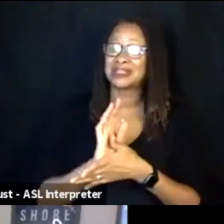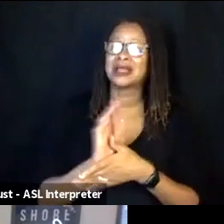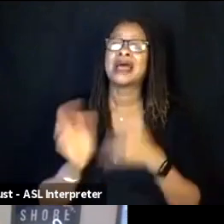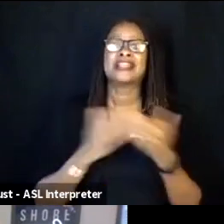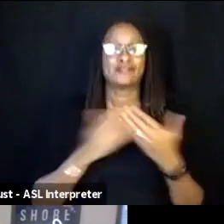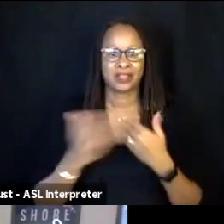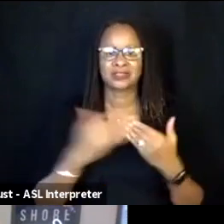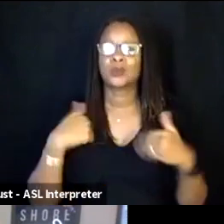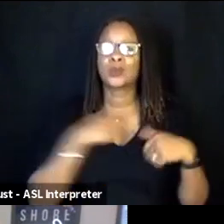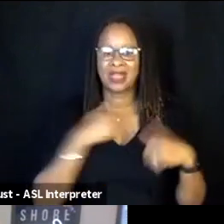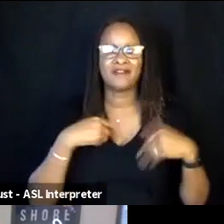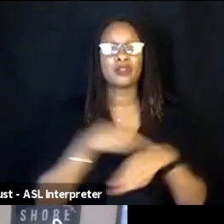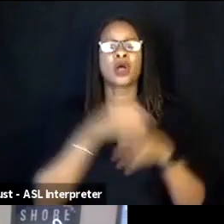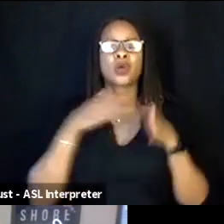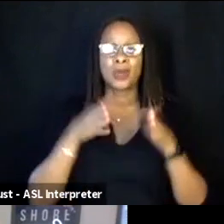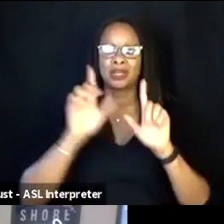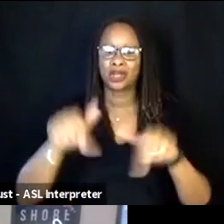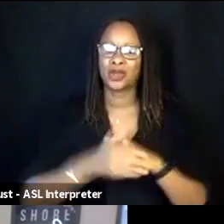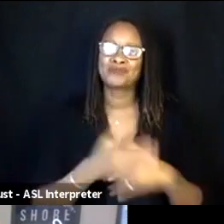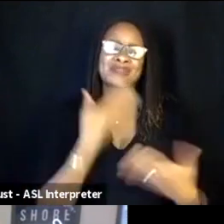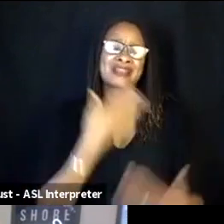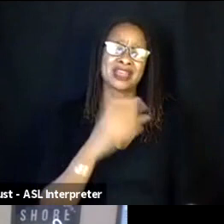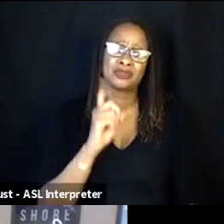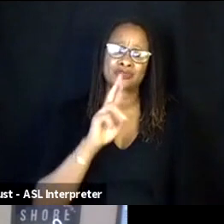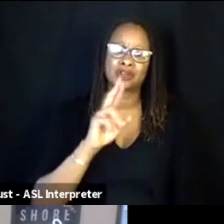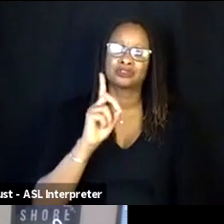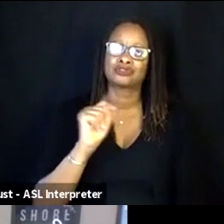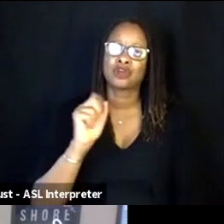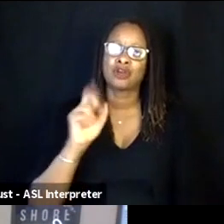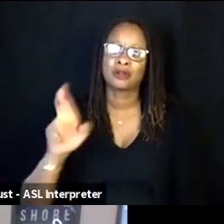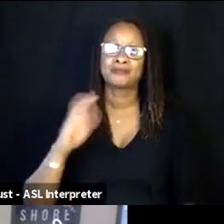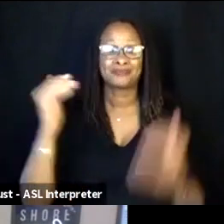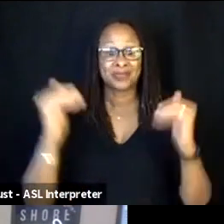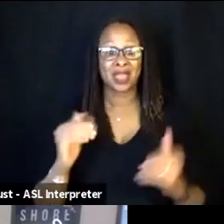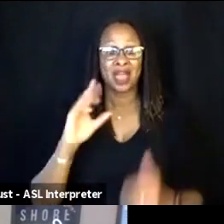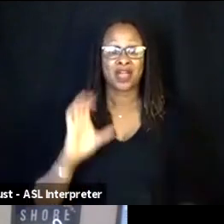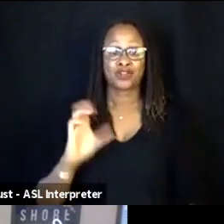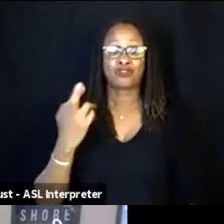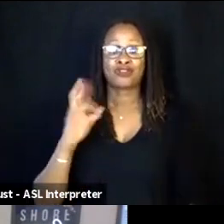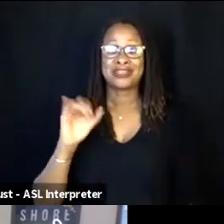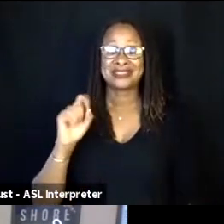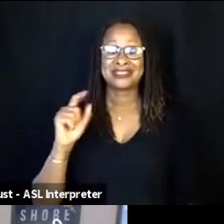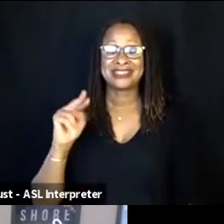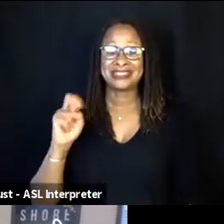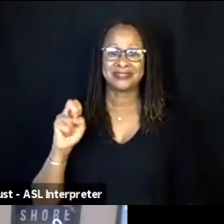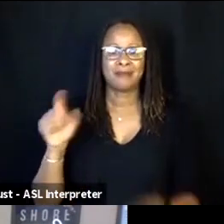go. Thank you, Dr. Tar. Christine, longtime filmmaker. You've been in the industry for